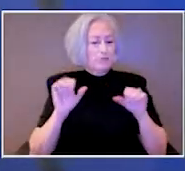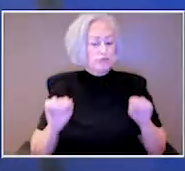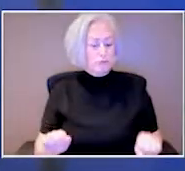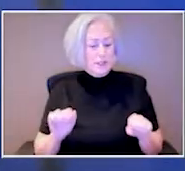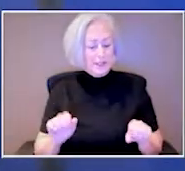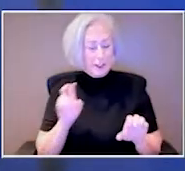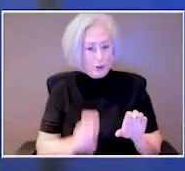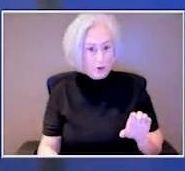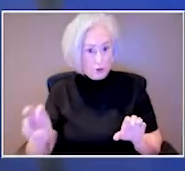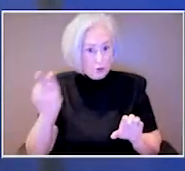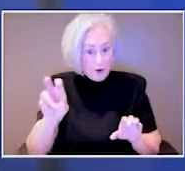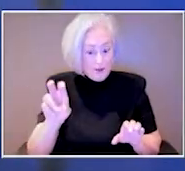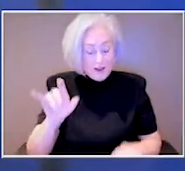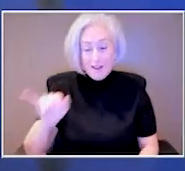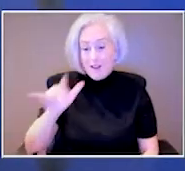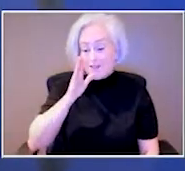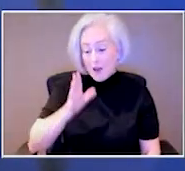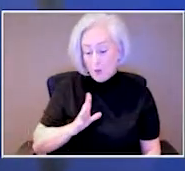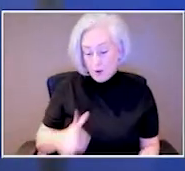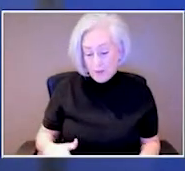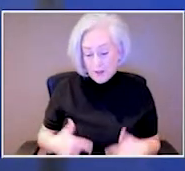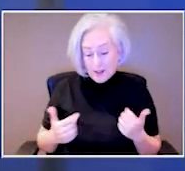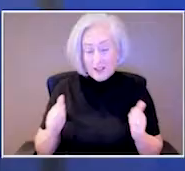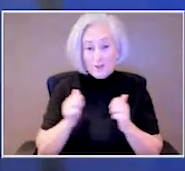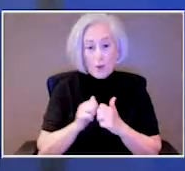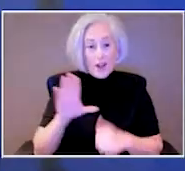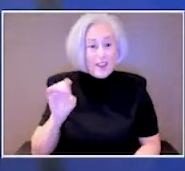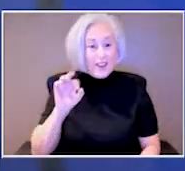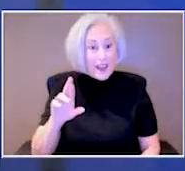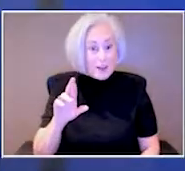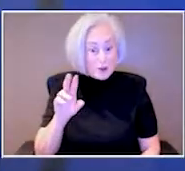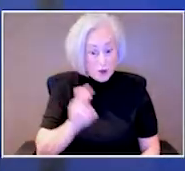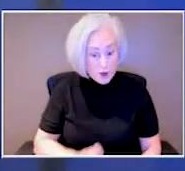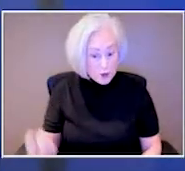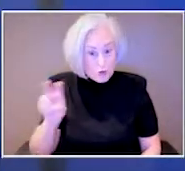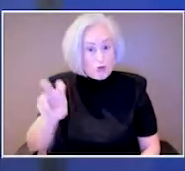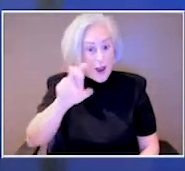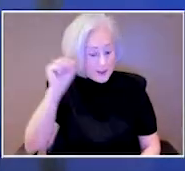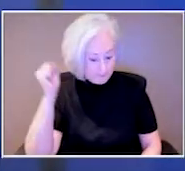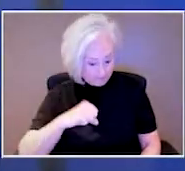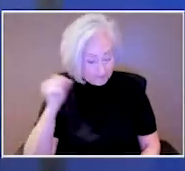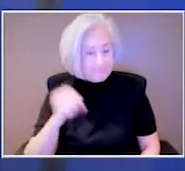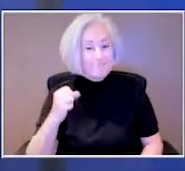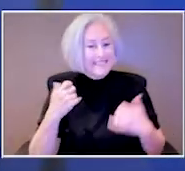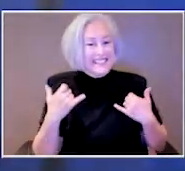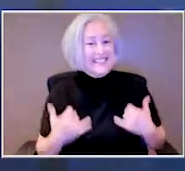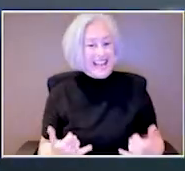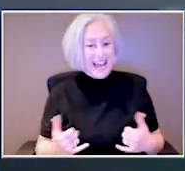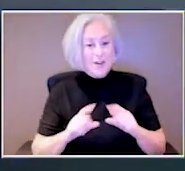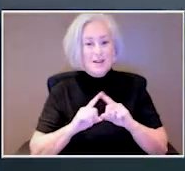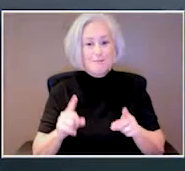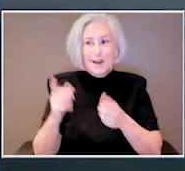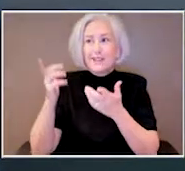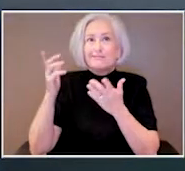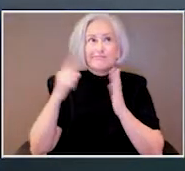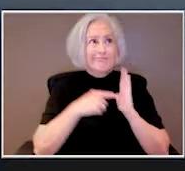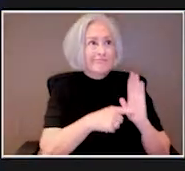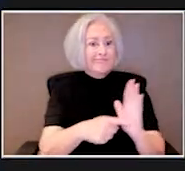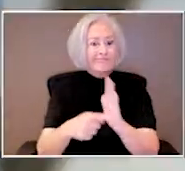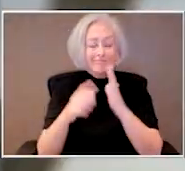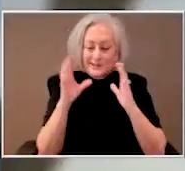with cancer isn't just traveling these days, she's bringing back some really incredible photos.